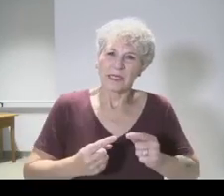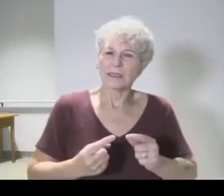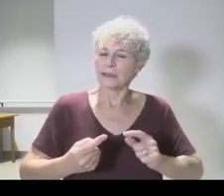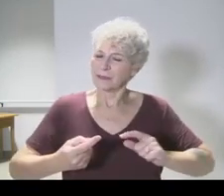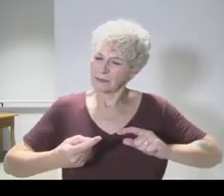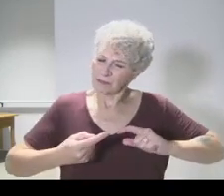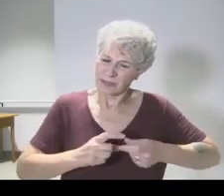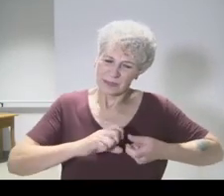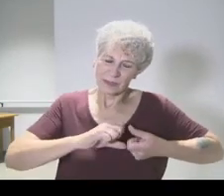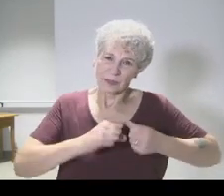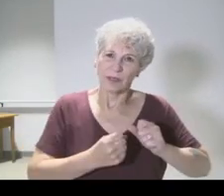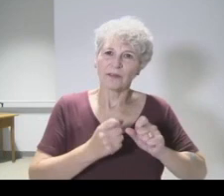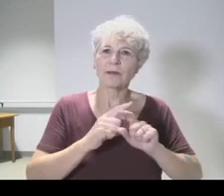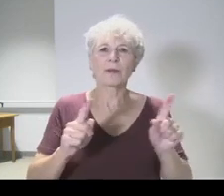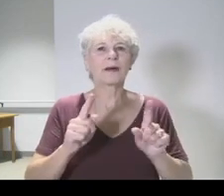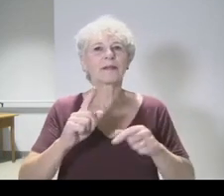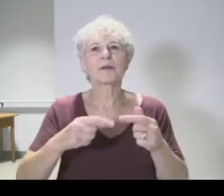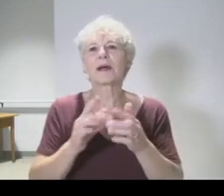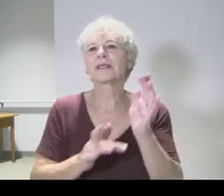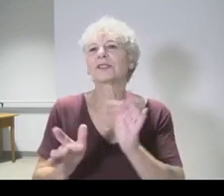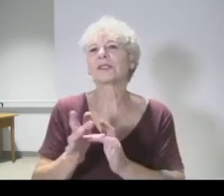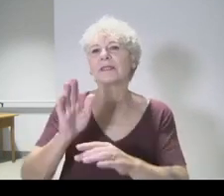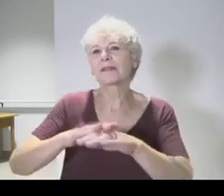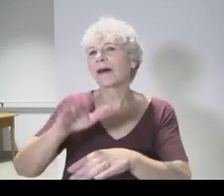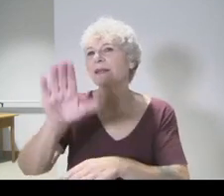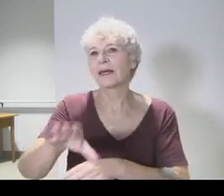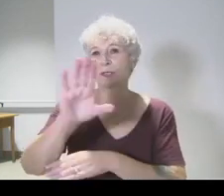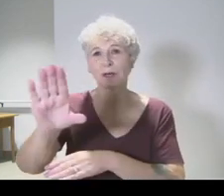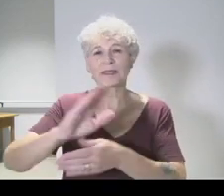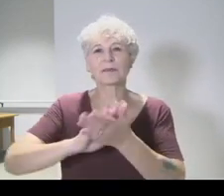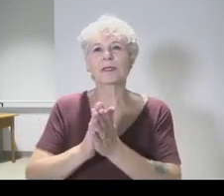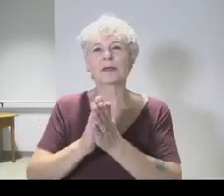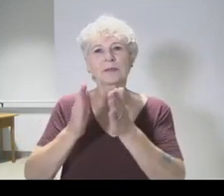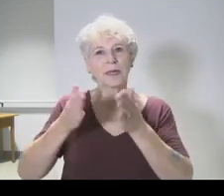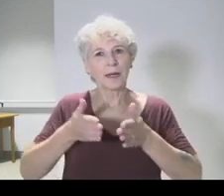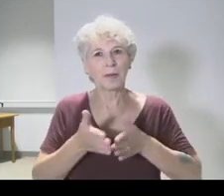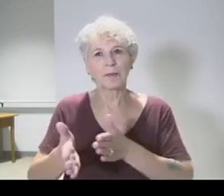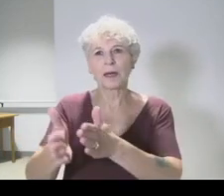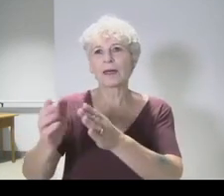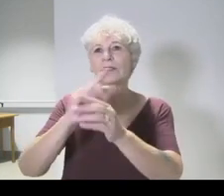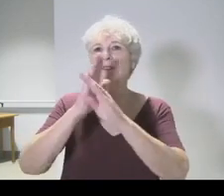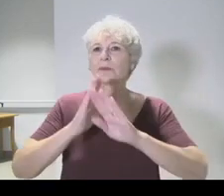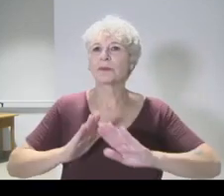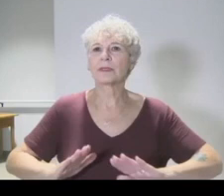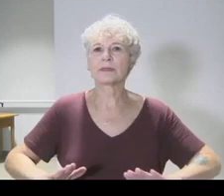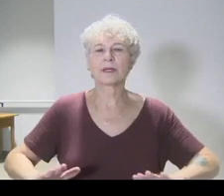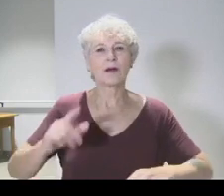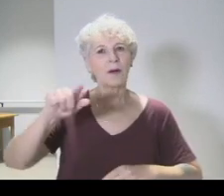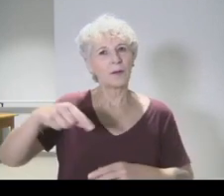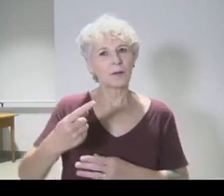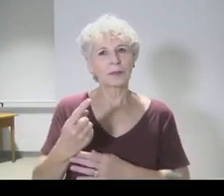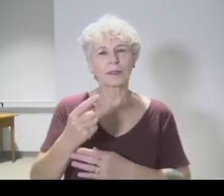But when Jesus is on that cross, it is a pathway to peace. And it's only